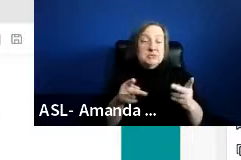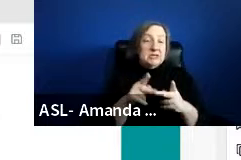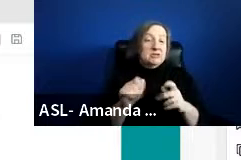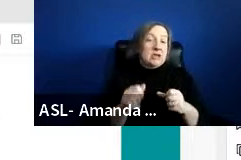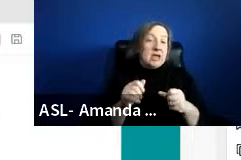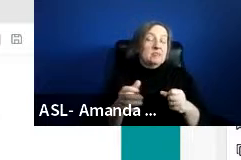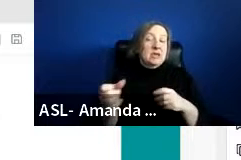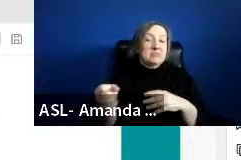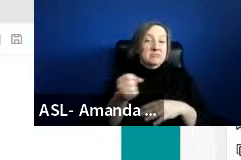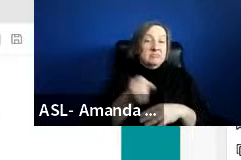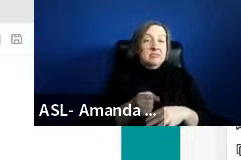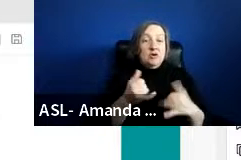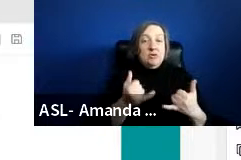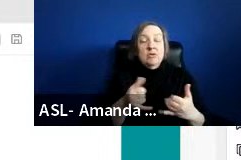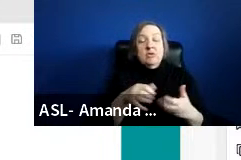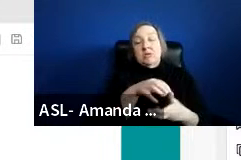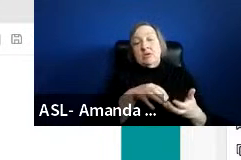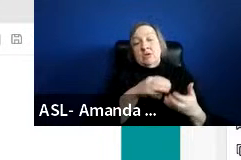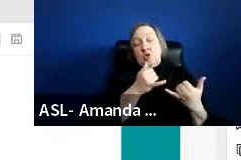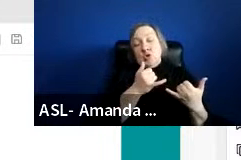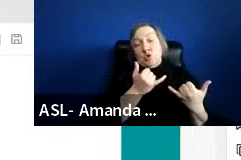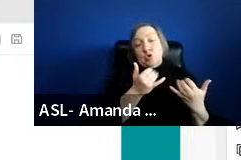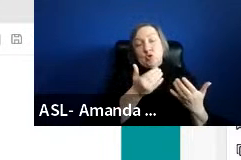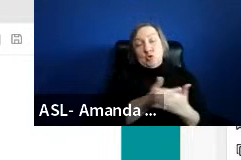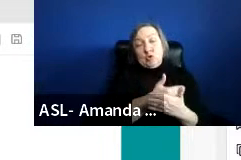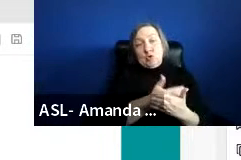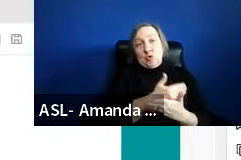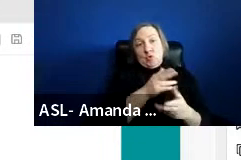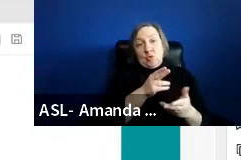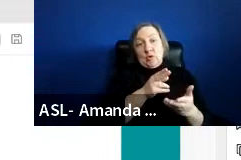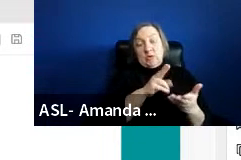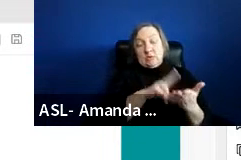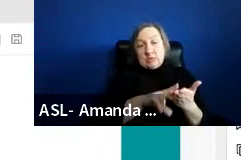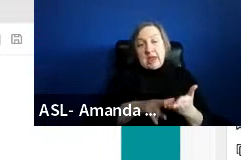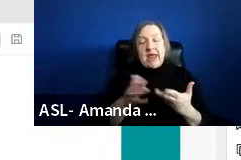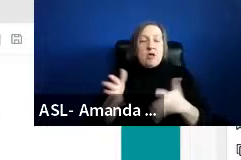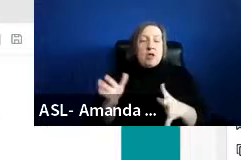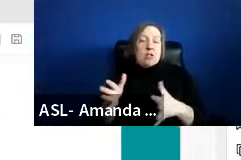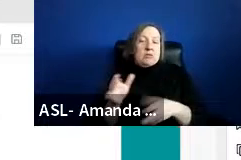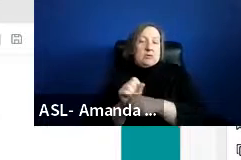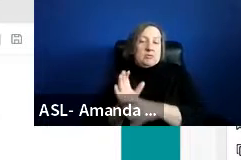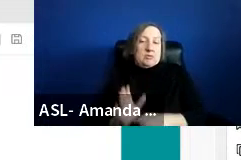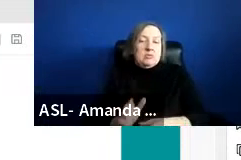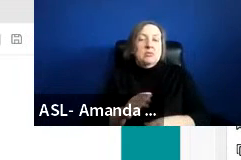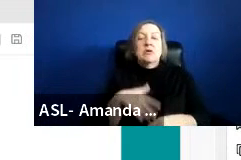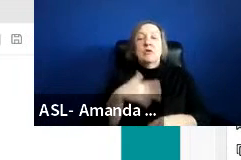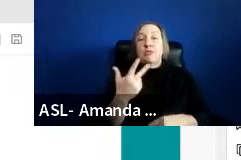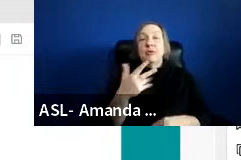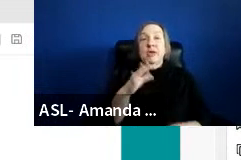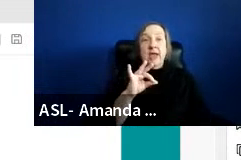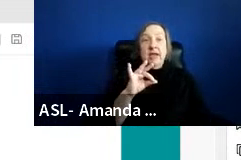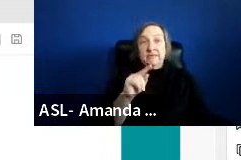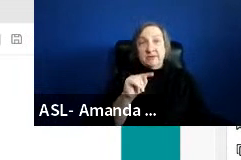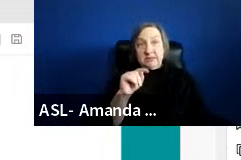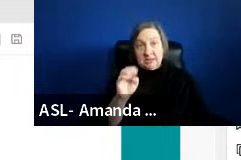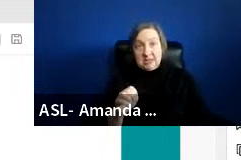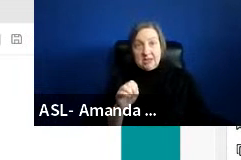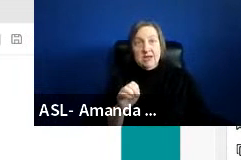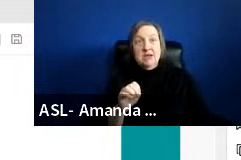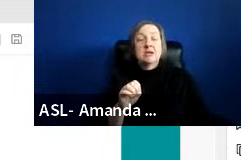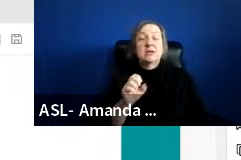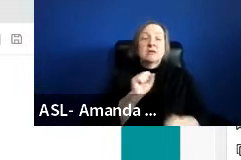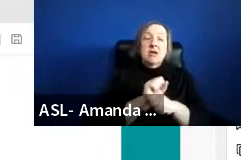combination of the existing workforce and new entrants. And 3 of those PTE occupations rise to the top